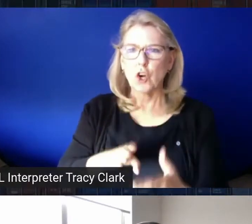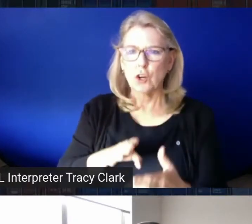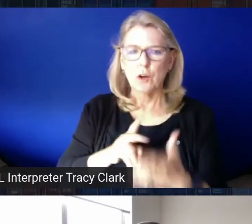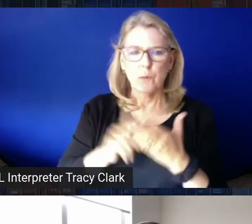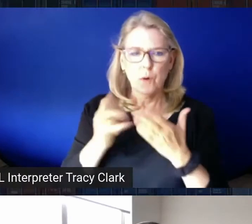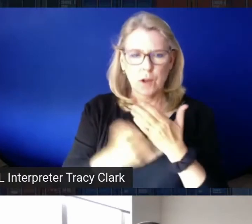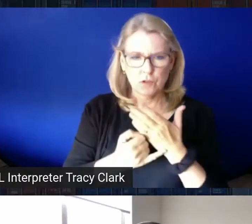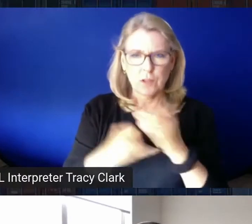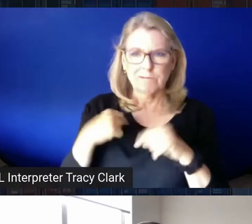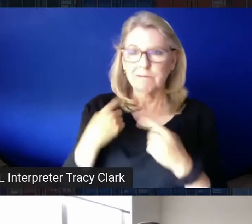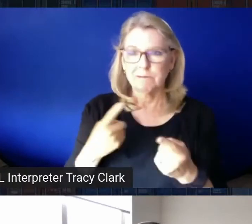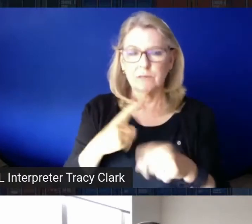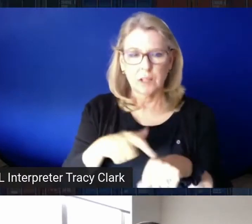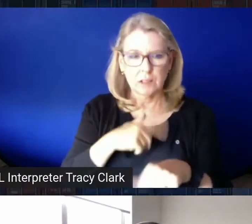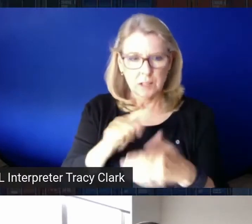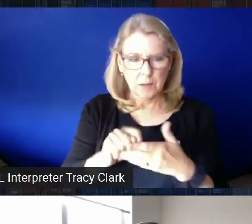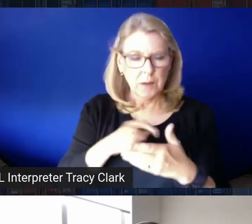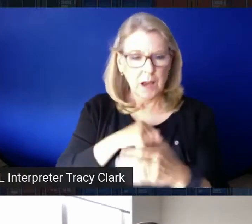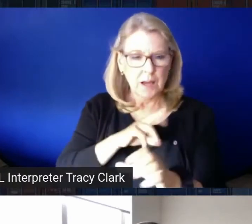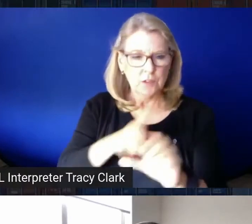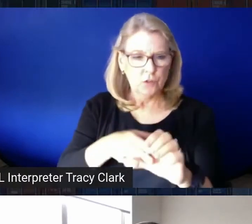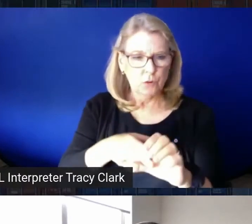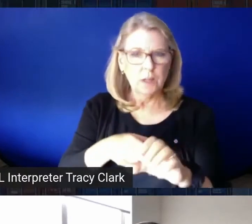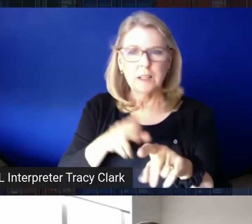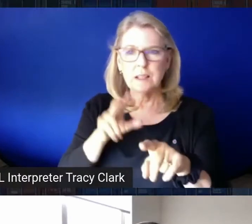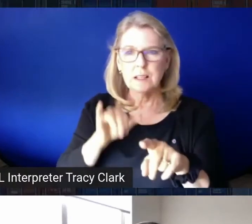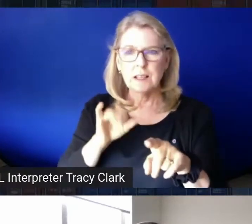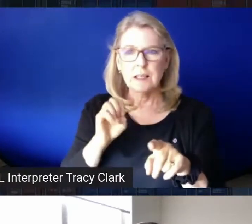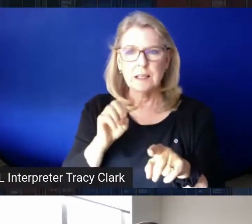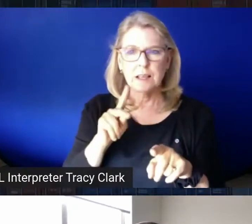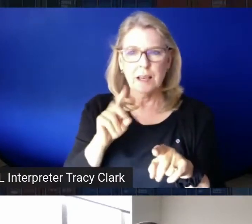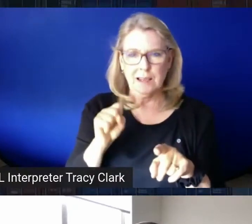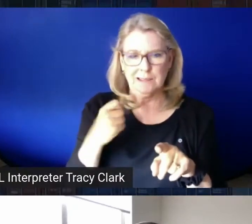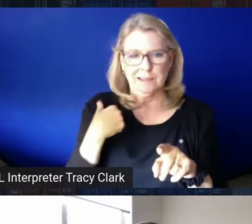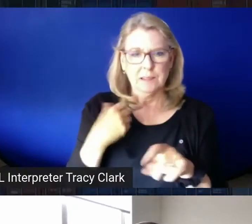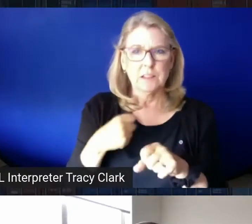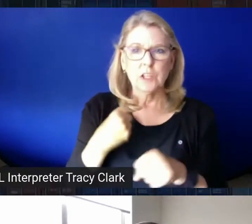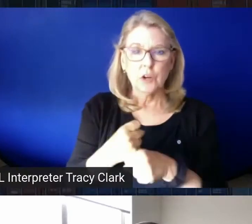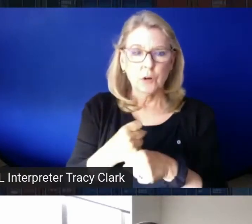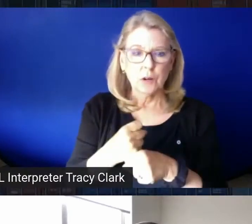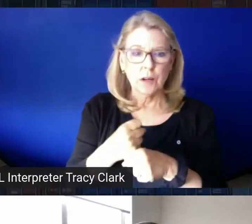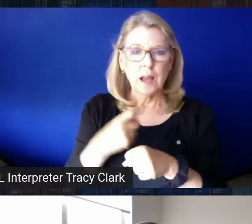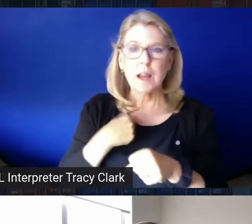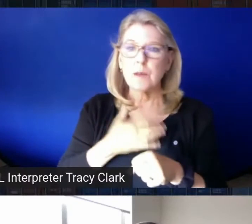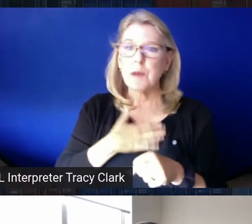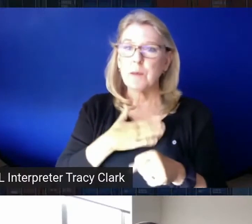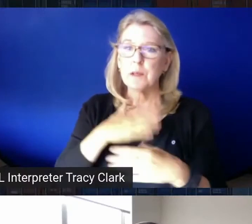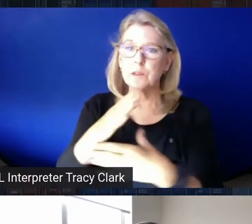year, and I'm very happy to be here with you to share that project with you.